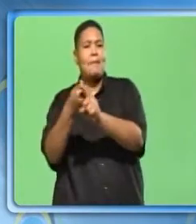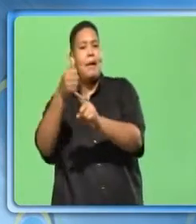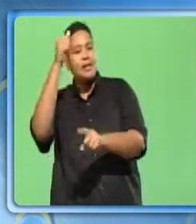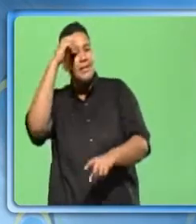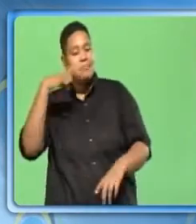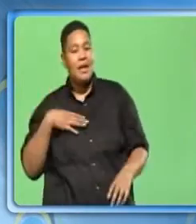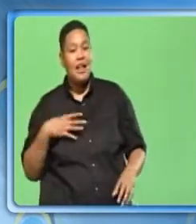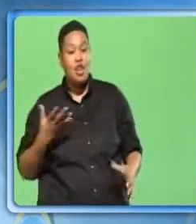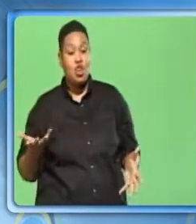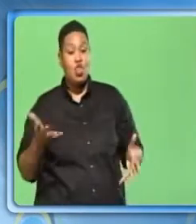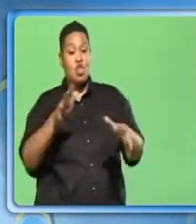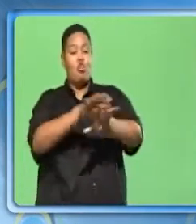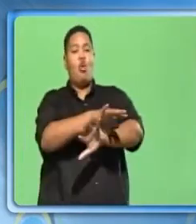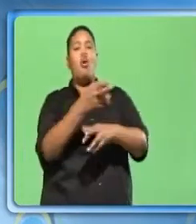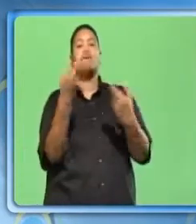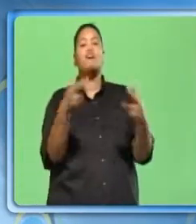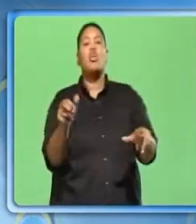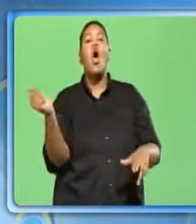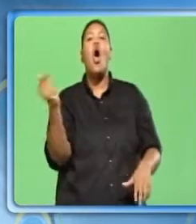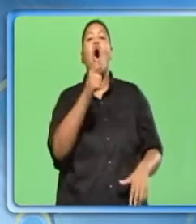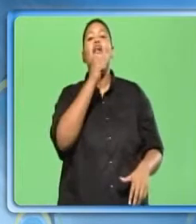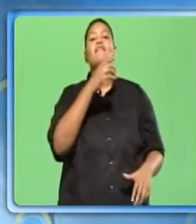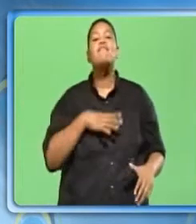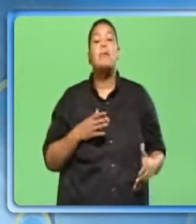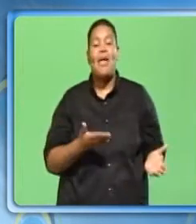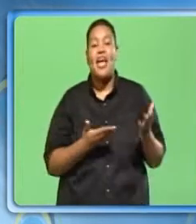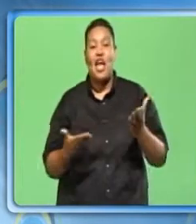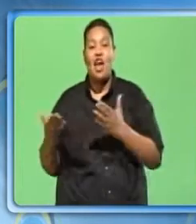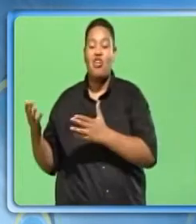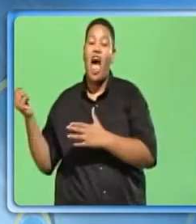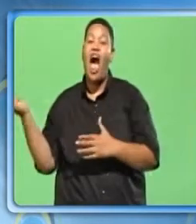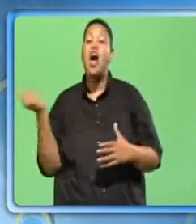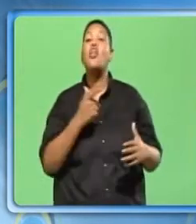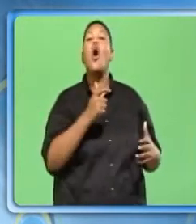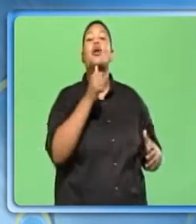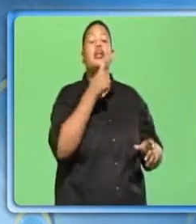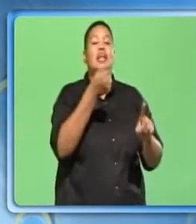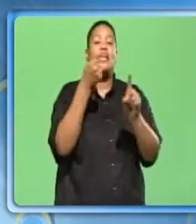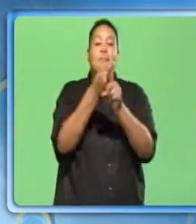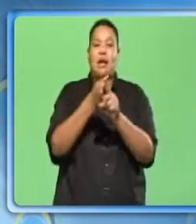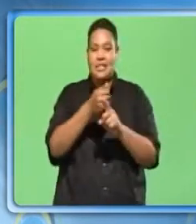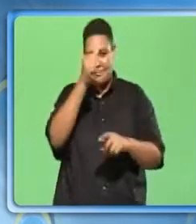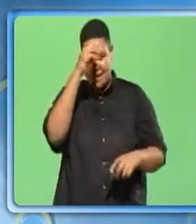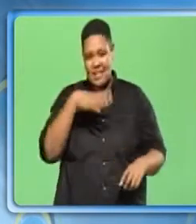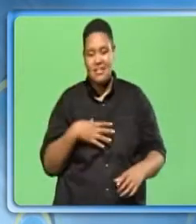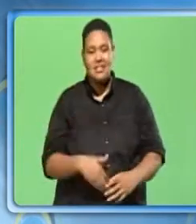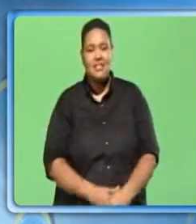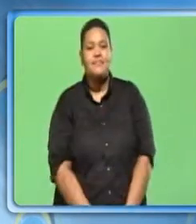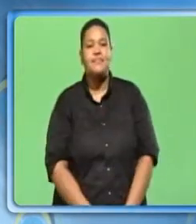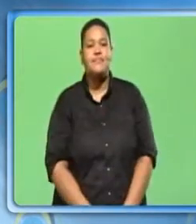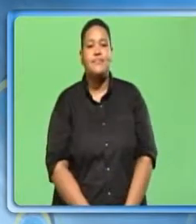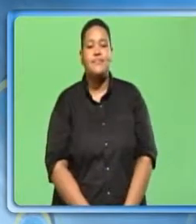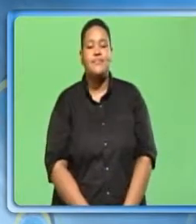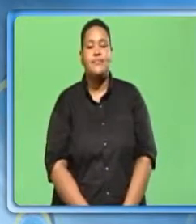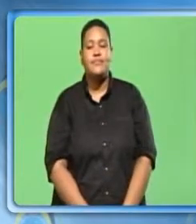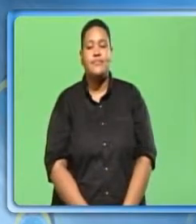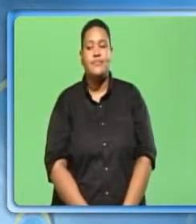cross results in all female carriers and all unaffected males.